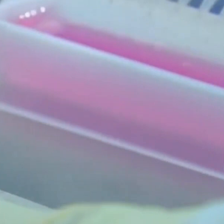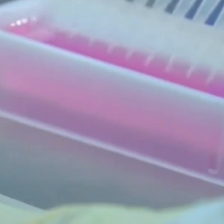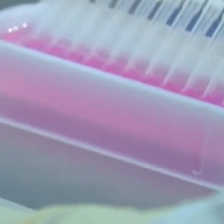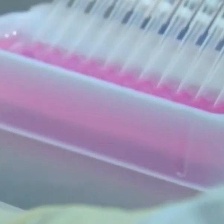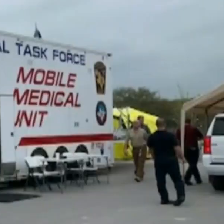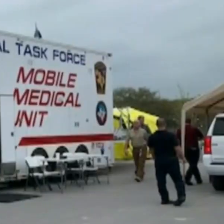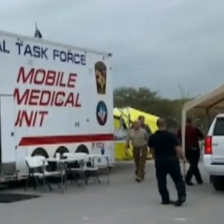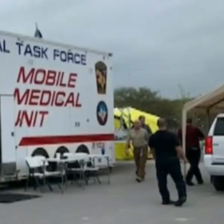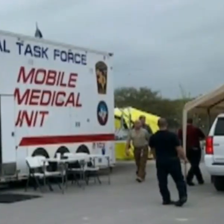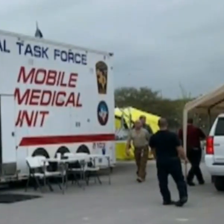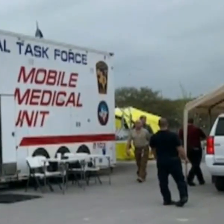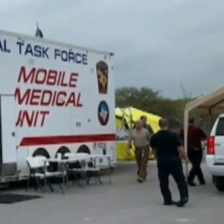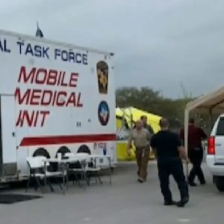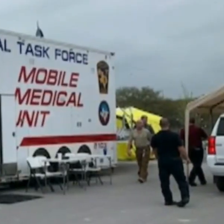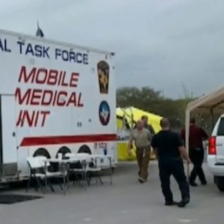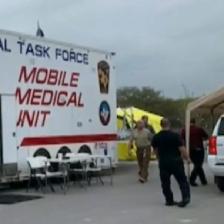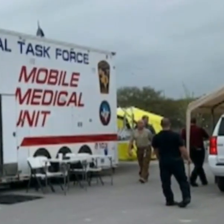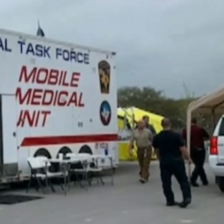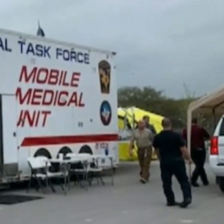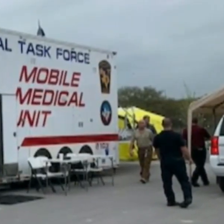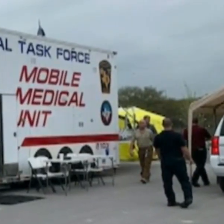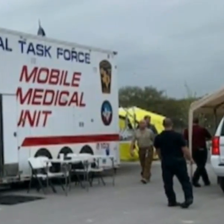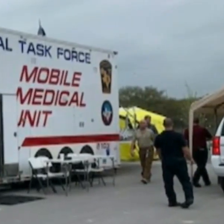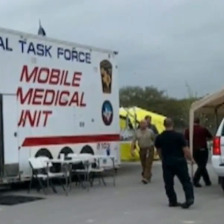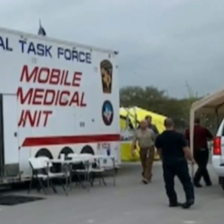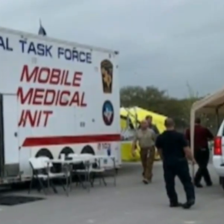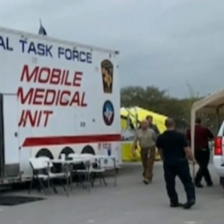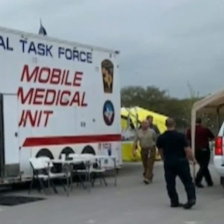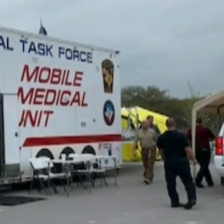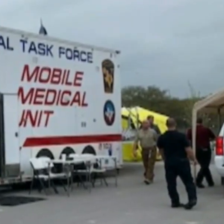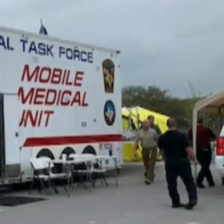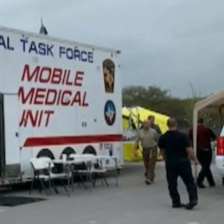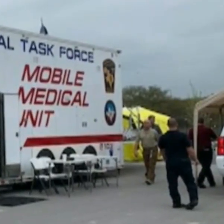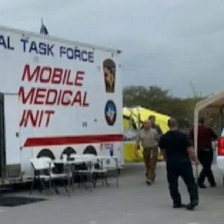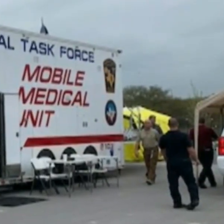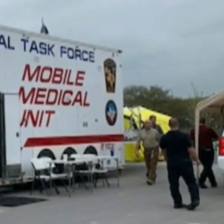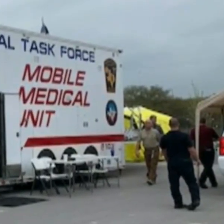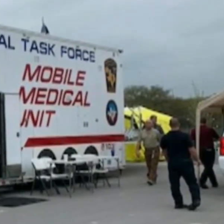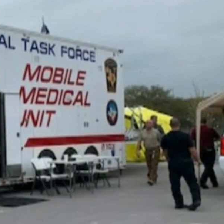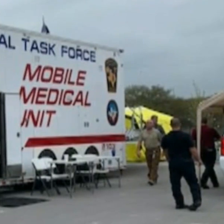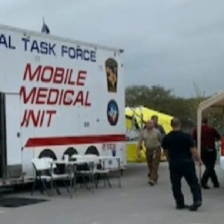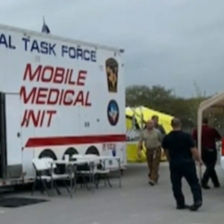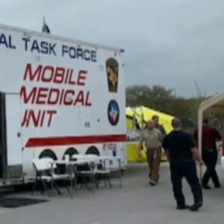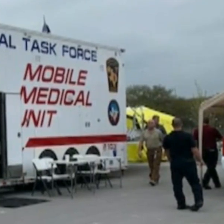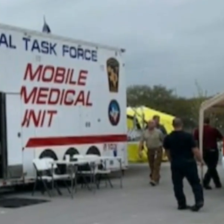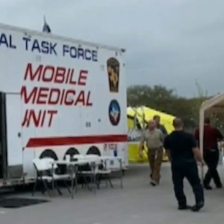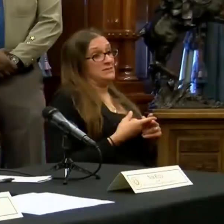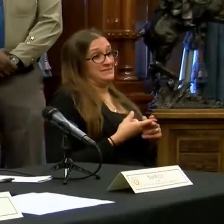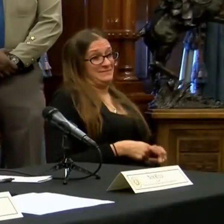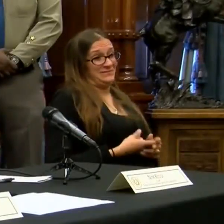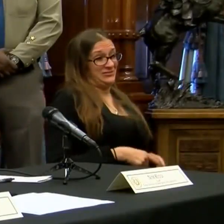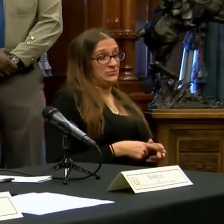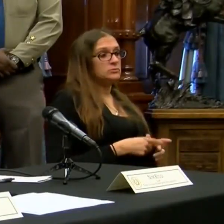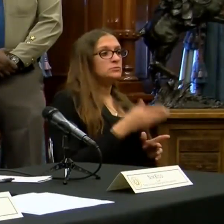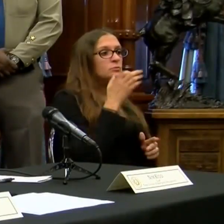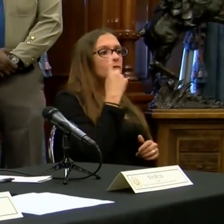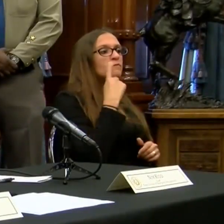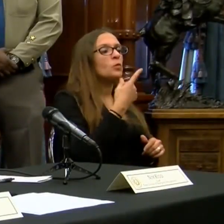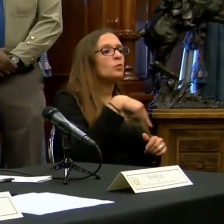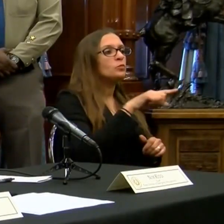Abbott announced the state's first drive-through testing facility in San Antonio. It will initially be for